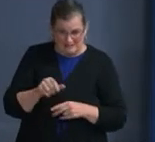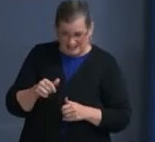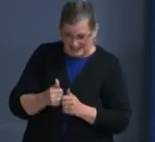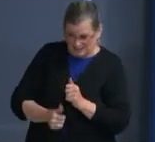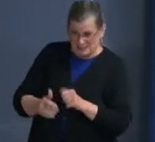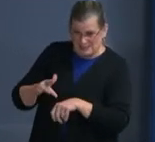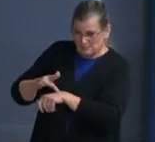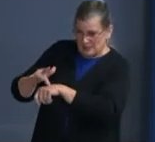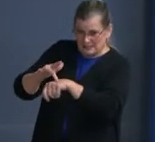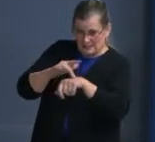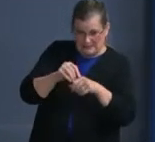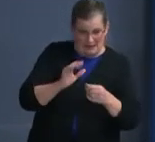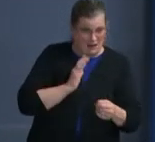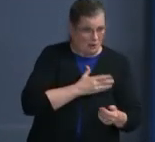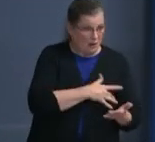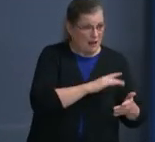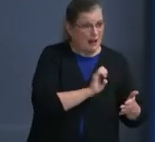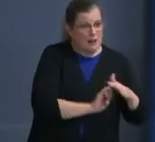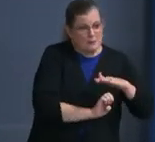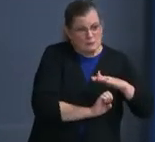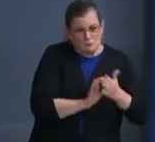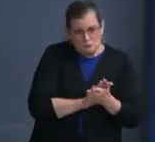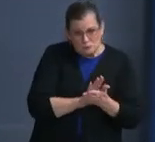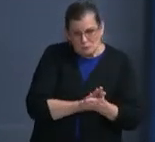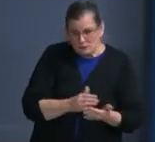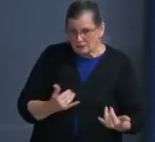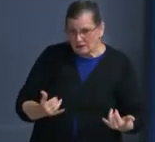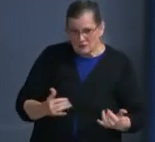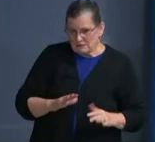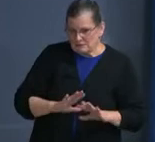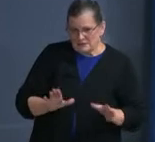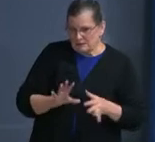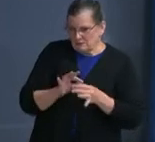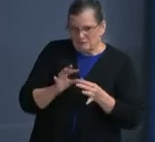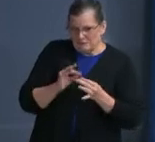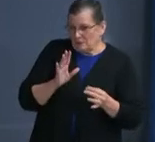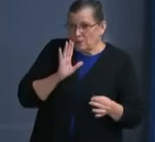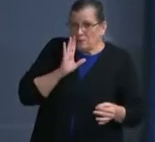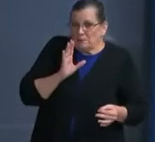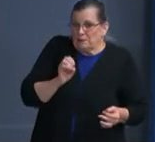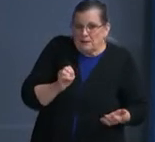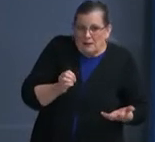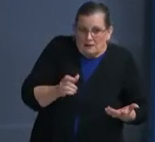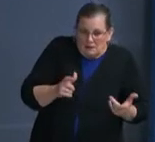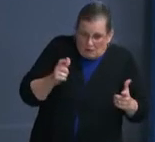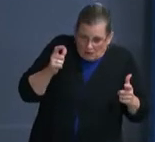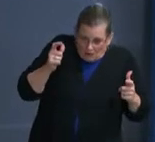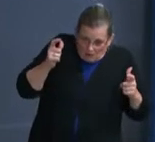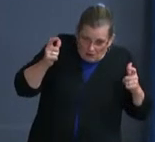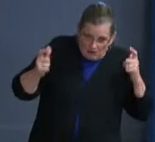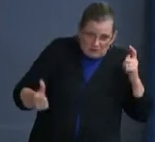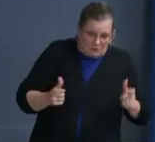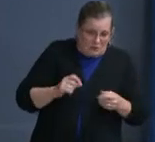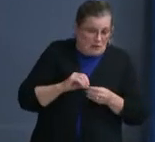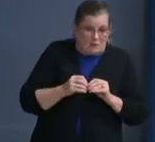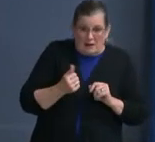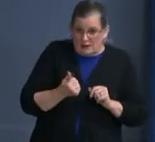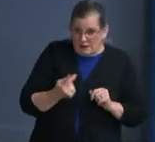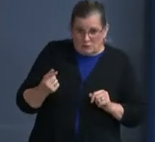our elementary schools, but we never indicated that that would be a large dose at one point in time.